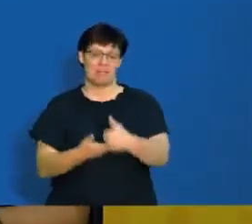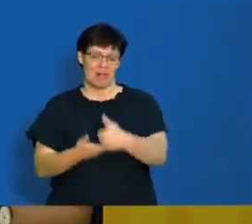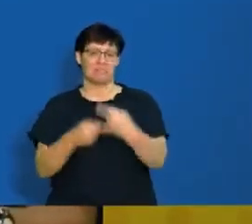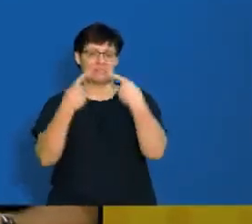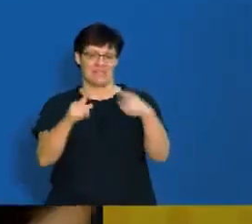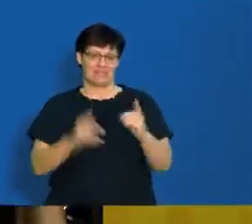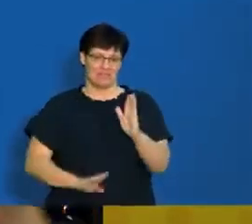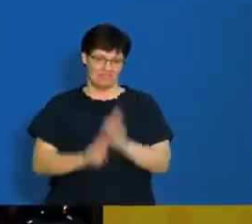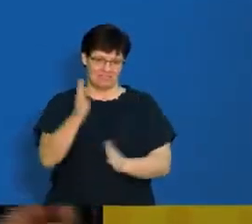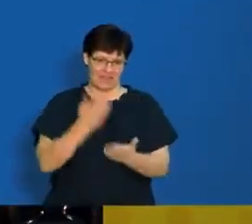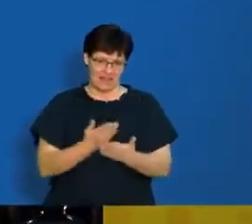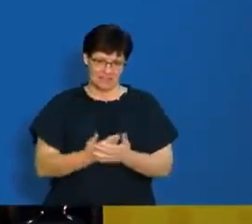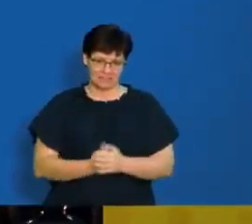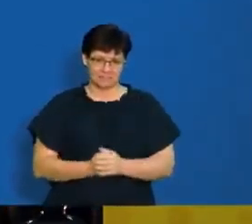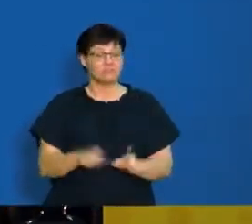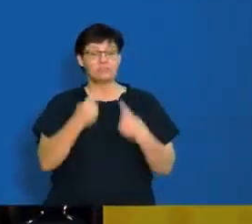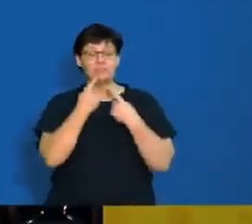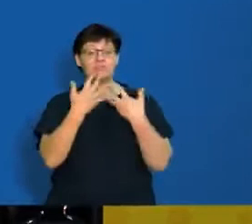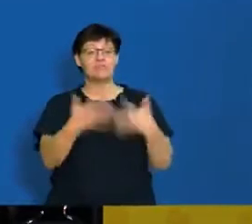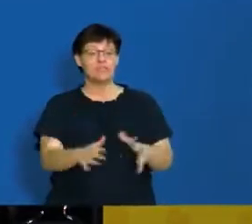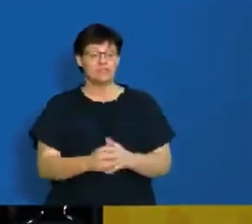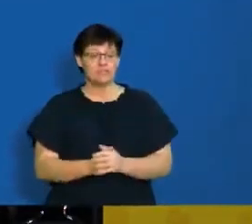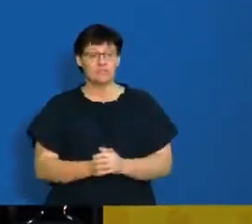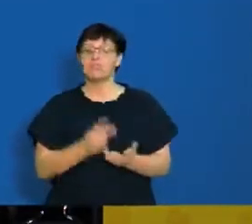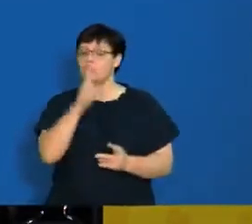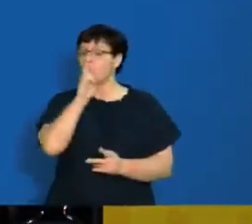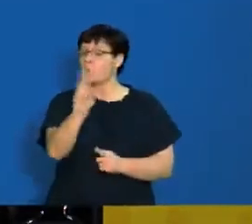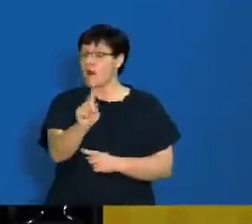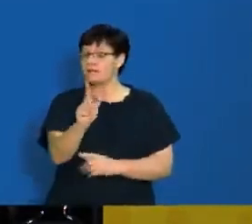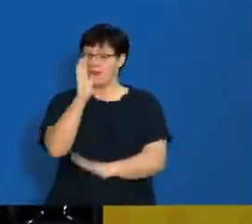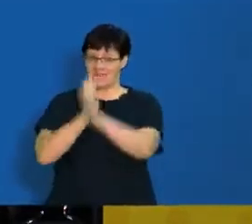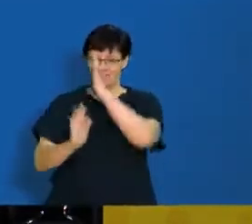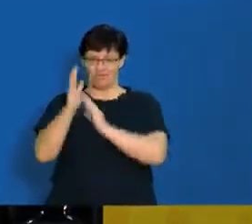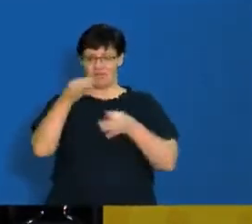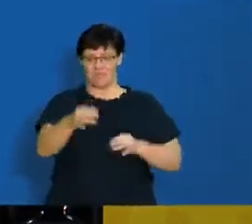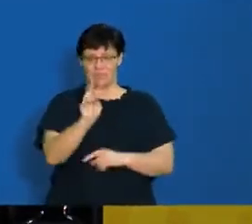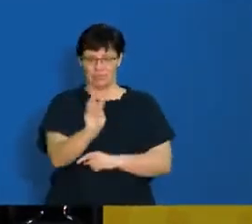success. Okay, so as I said to you, we are looking at history paper 2.